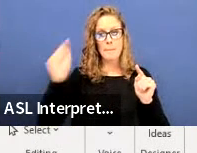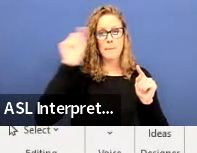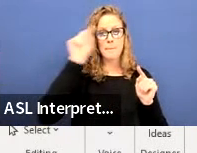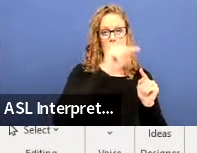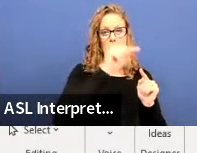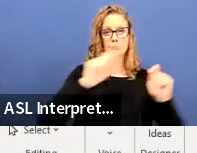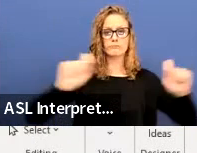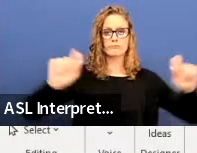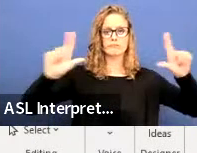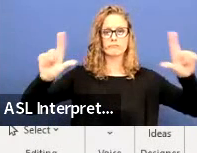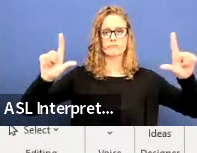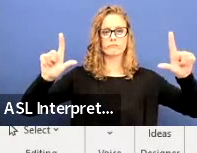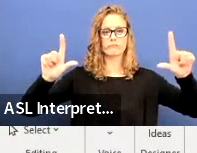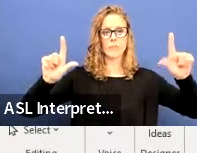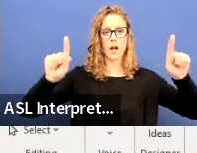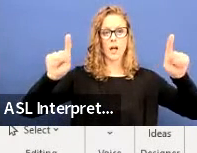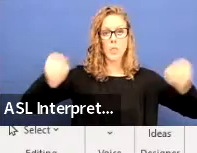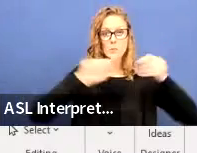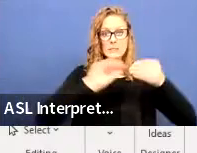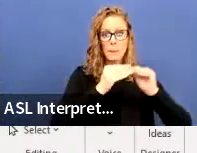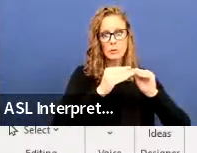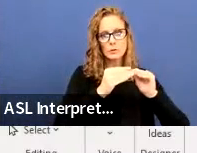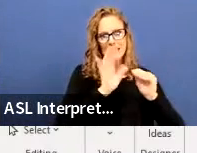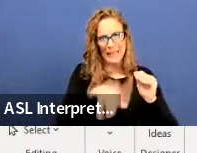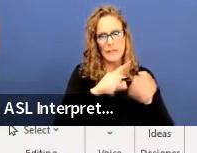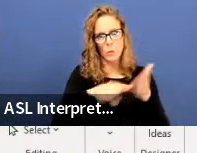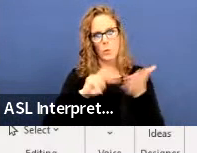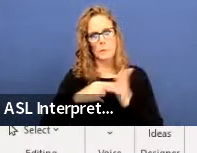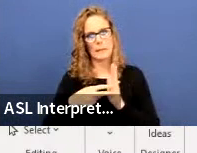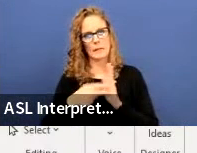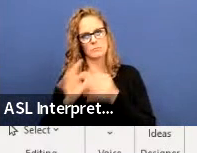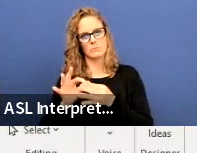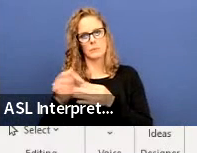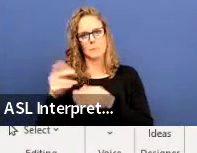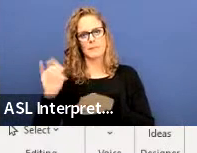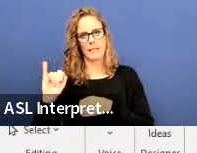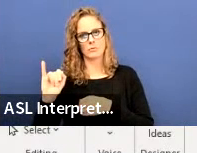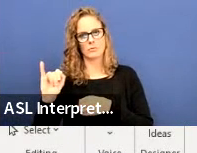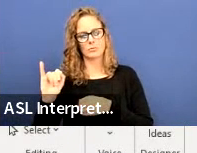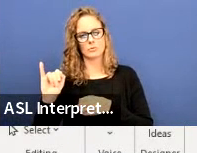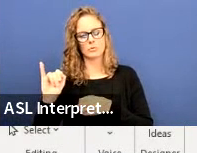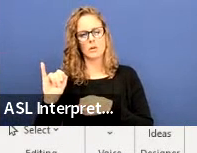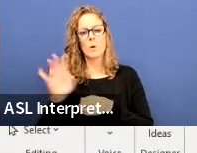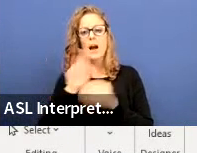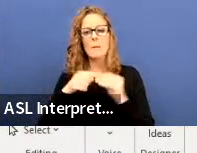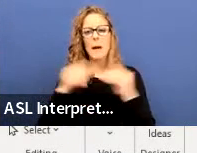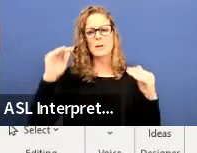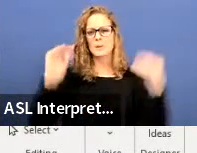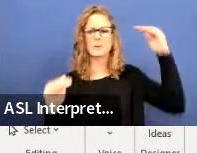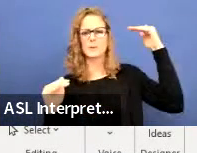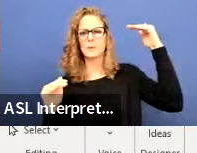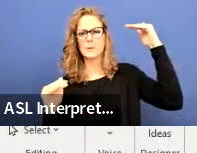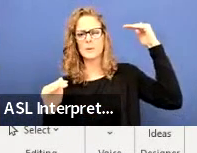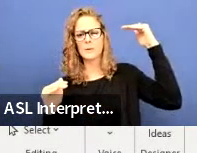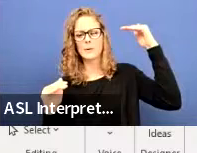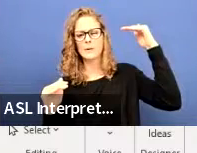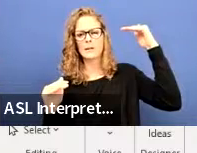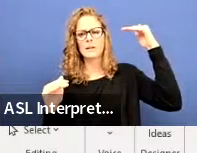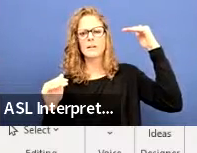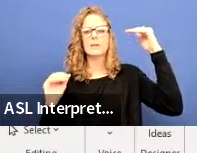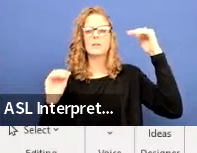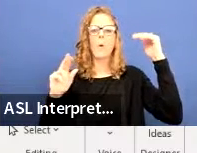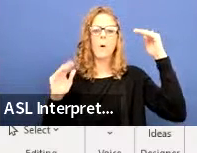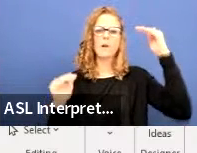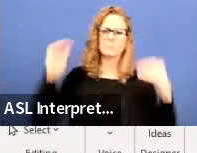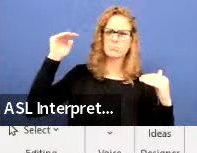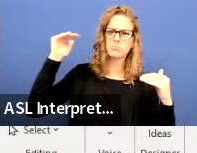glance, these are the numbers we're talking about. So when we talk about disproportionate rates of death rate is where in